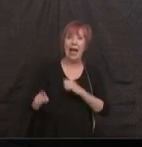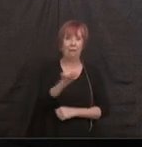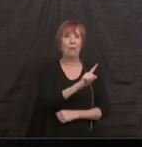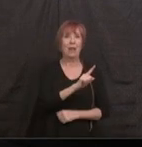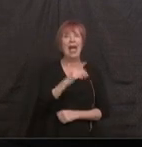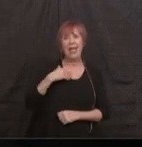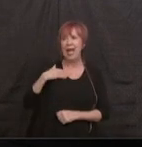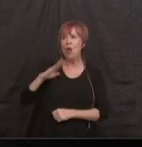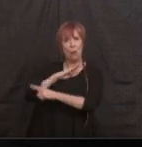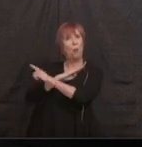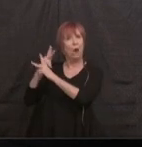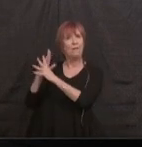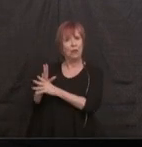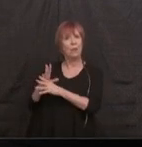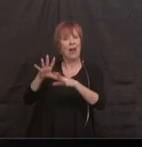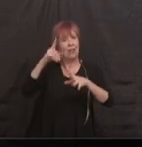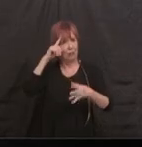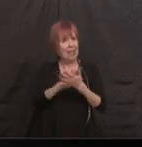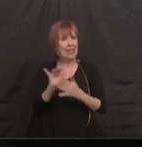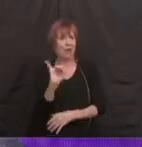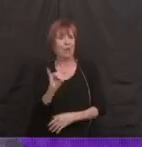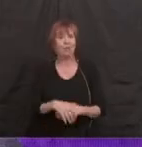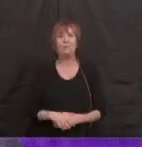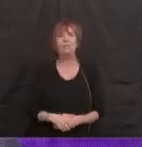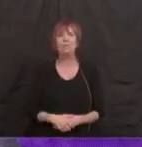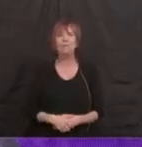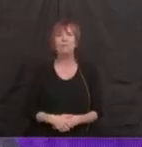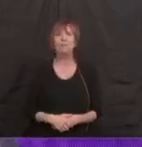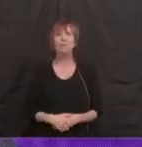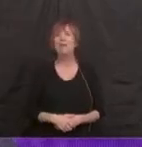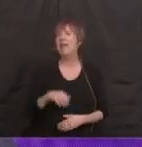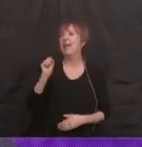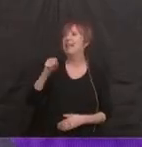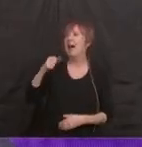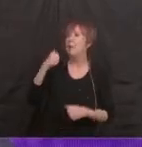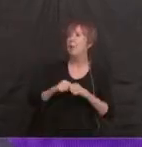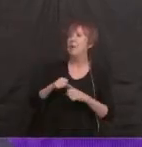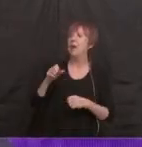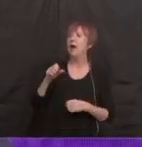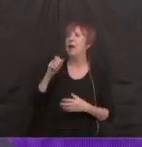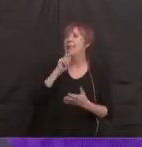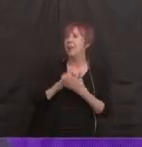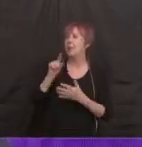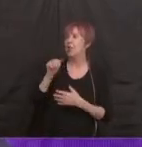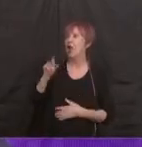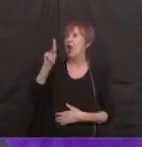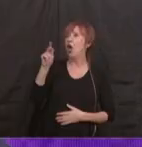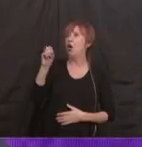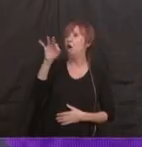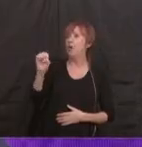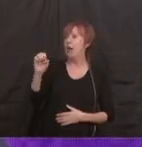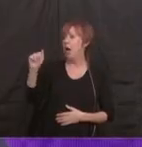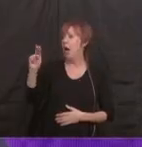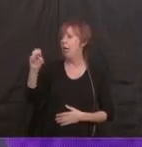well. Yes. I was thinking about the former Secretary General Kofi Annan, who talked about when you support a girl and